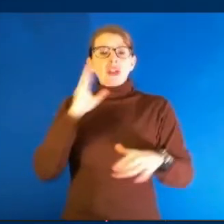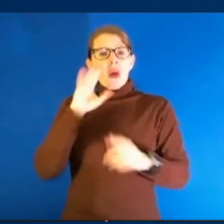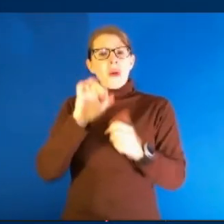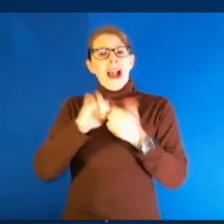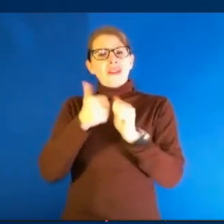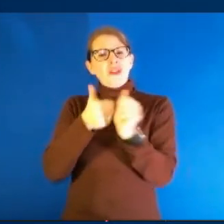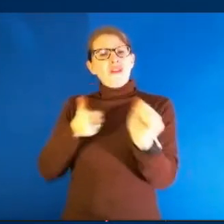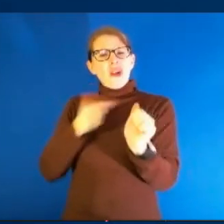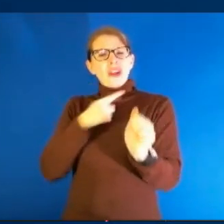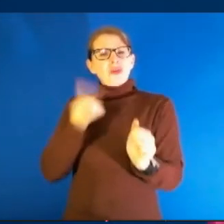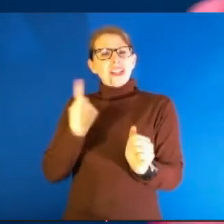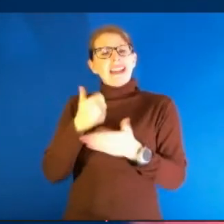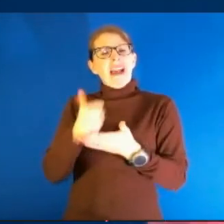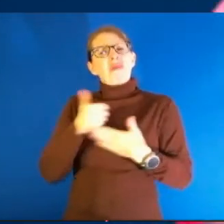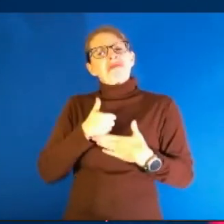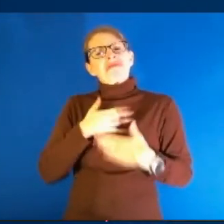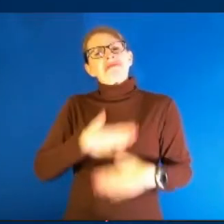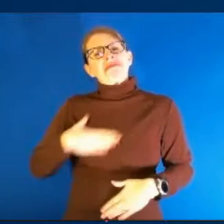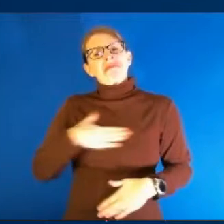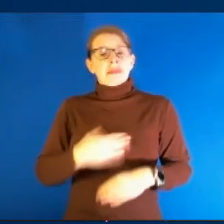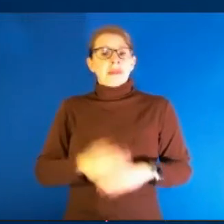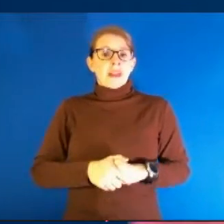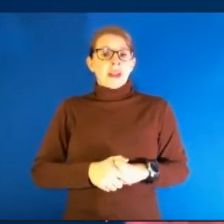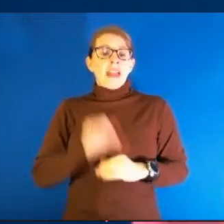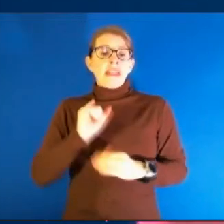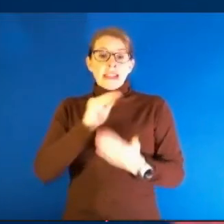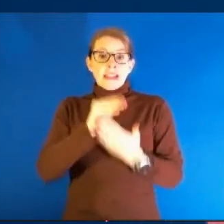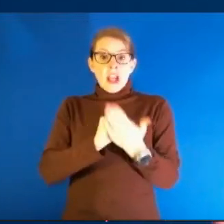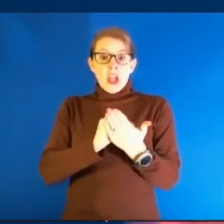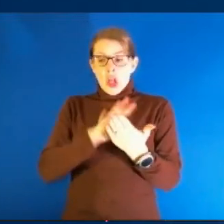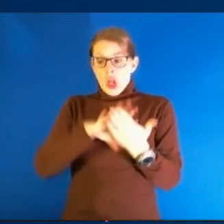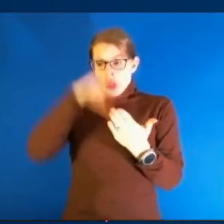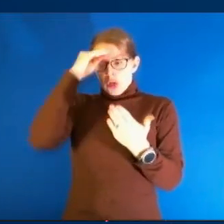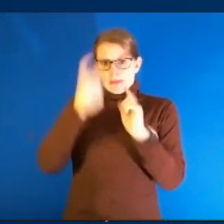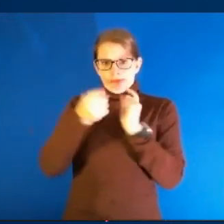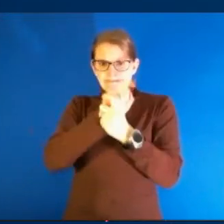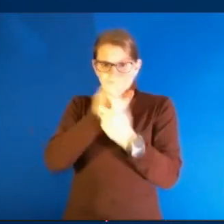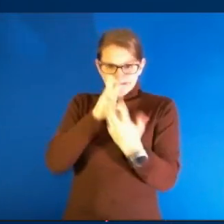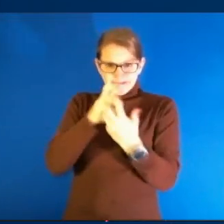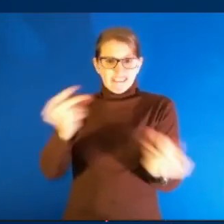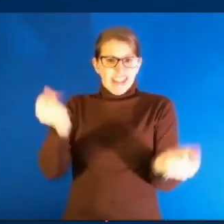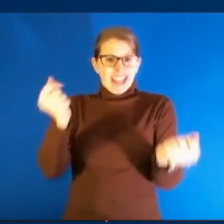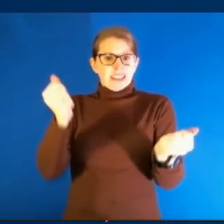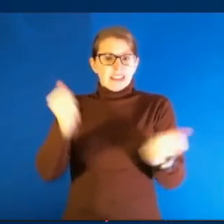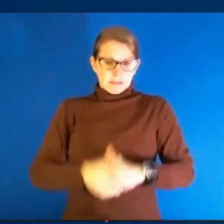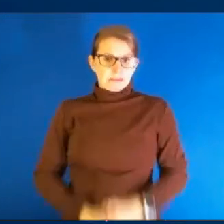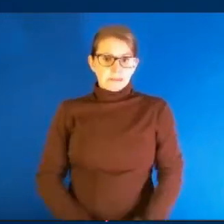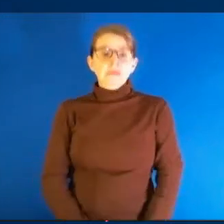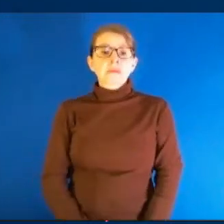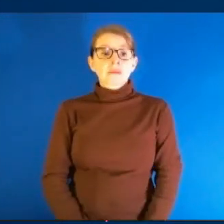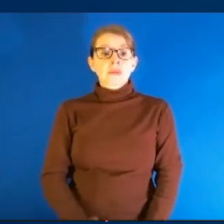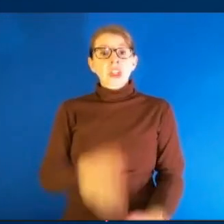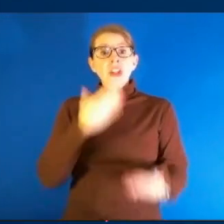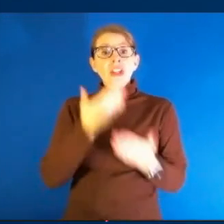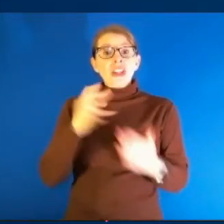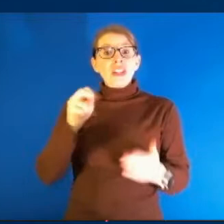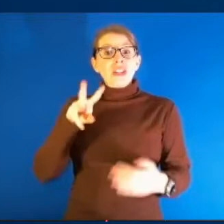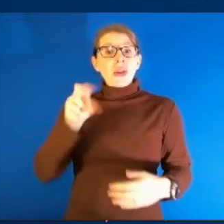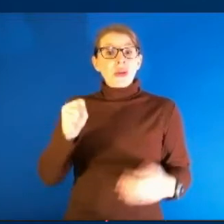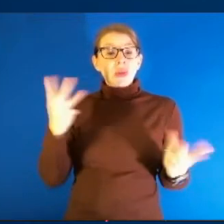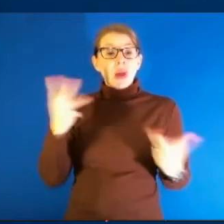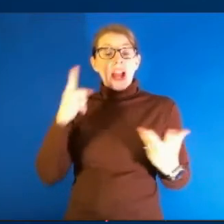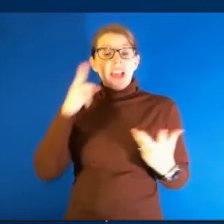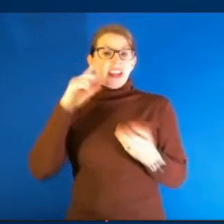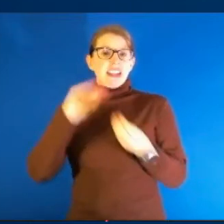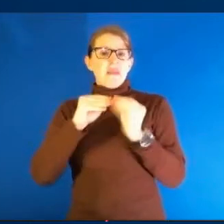got to learn to pivot. That's the lesson. We got to learn to pivot rapidly. The good news is that I think the numbers are going to fall, and we